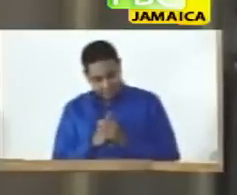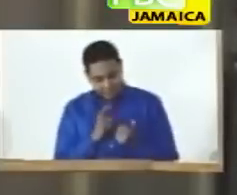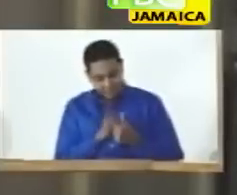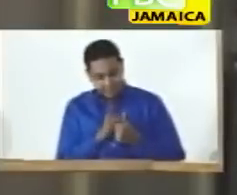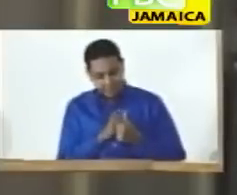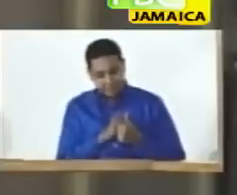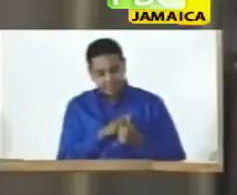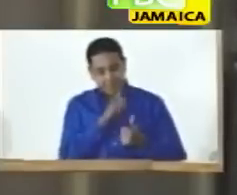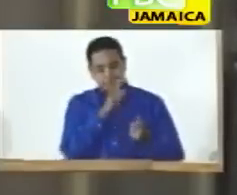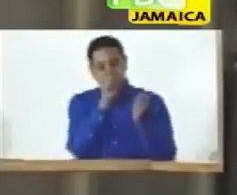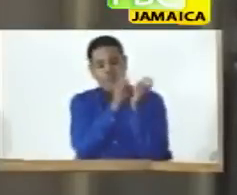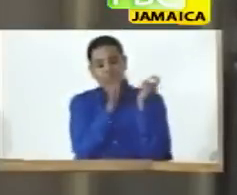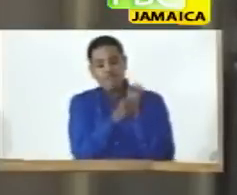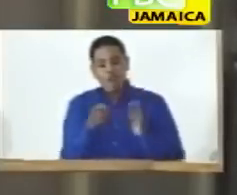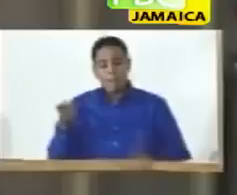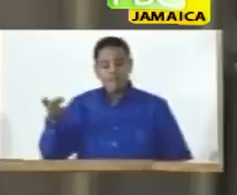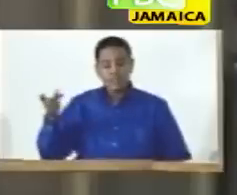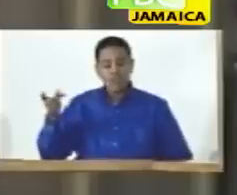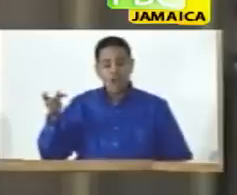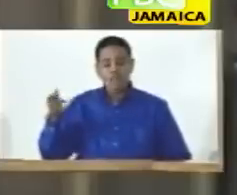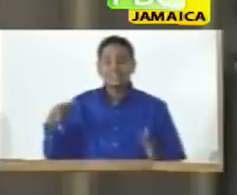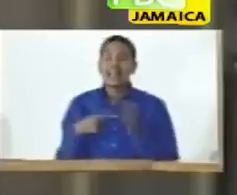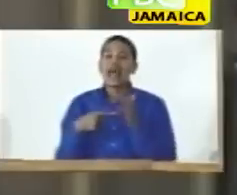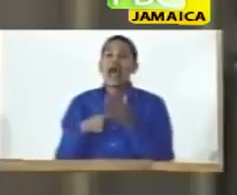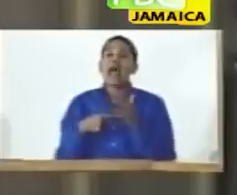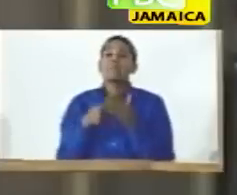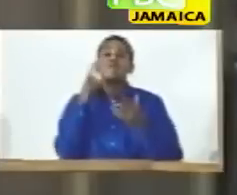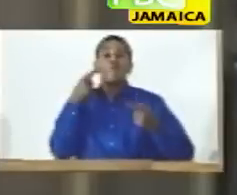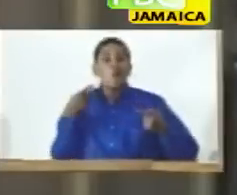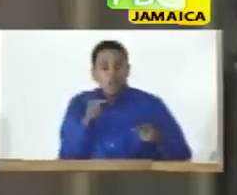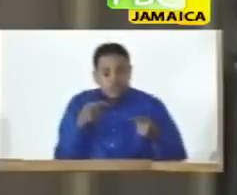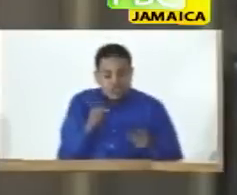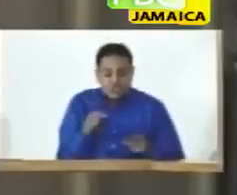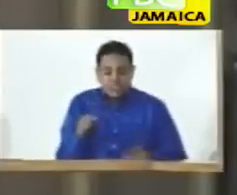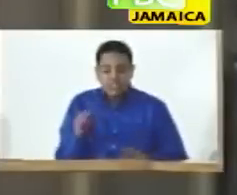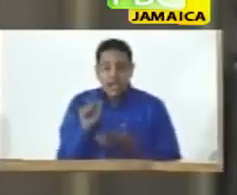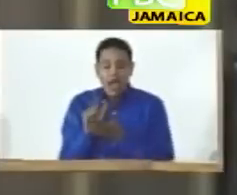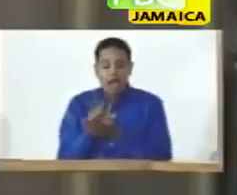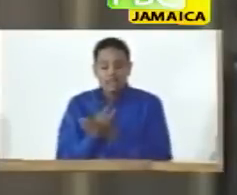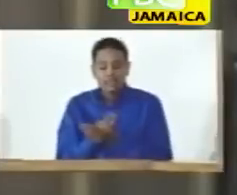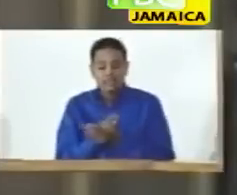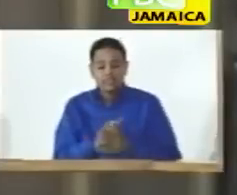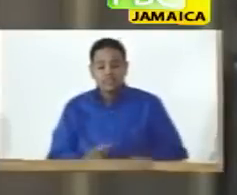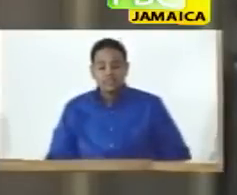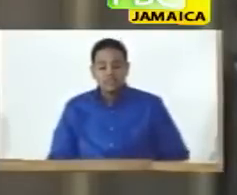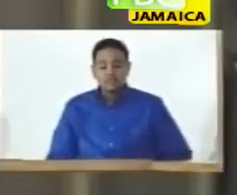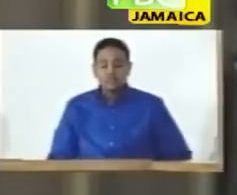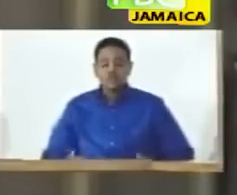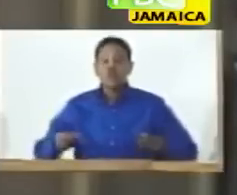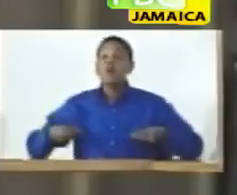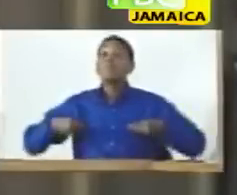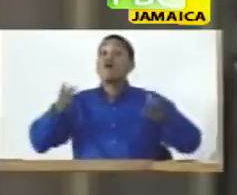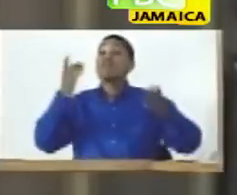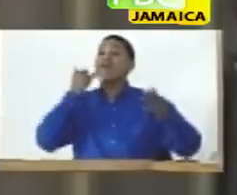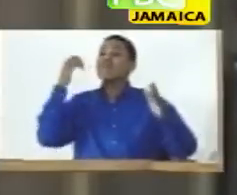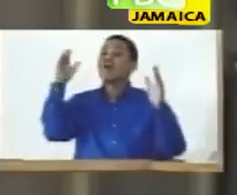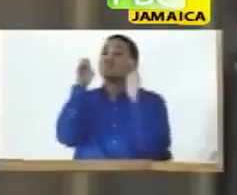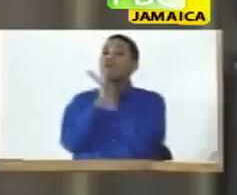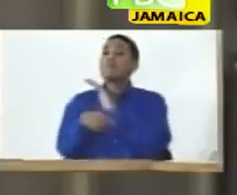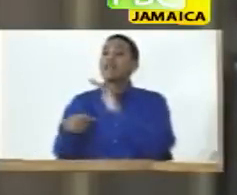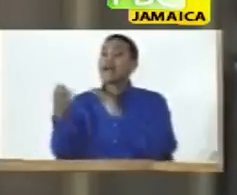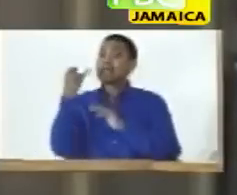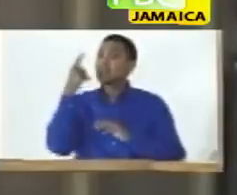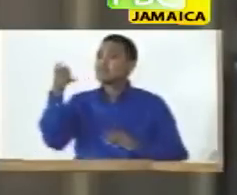of the Dogs Liability for Injuries by Act to provide for criminal